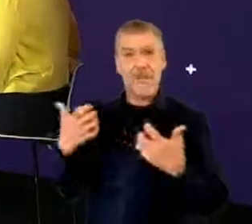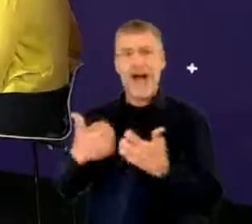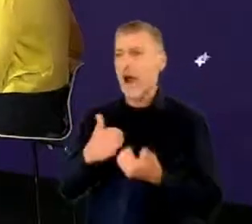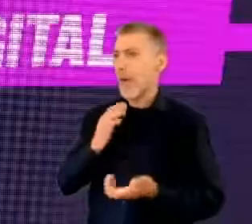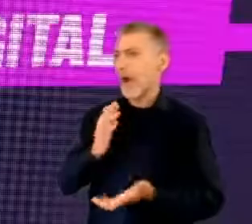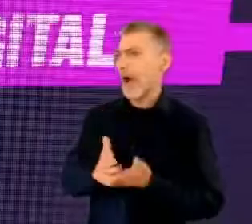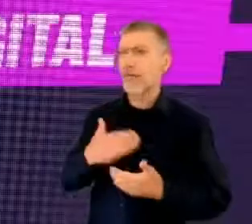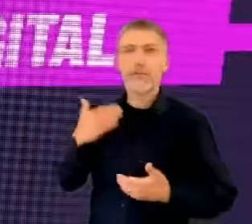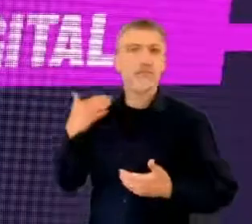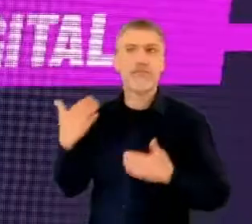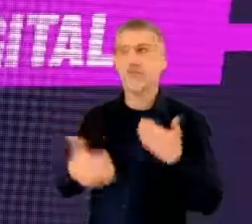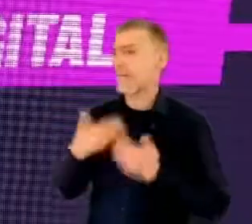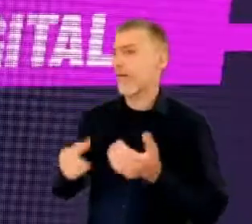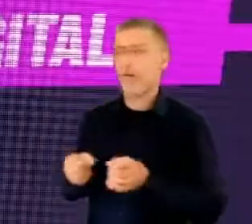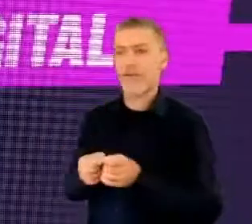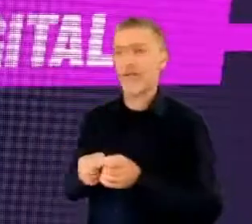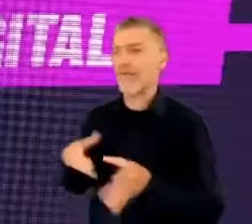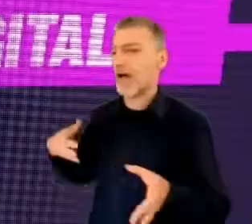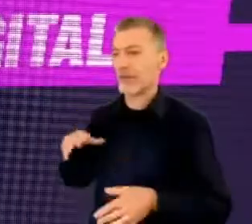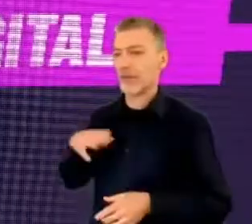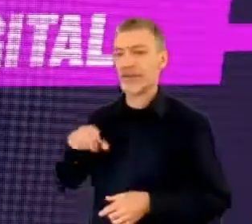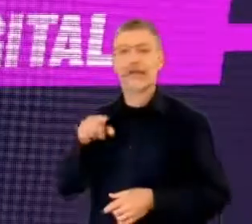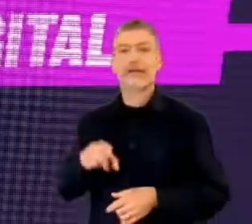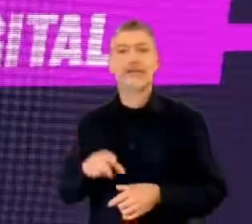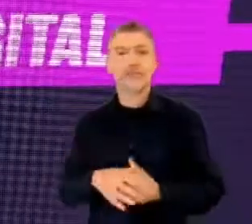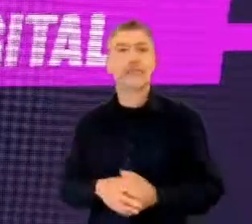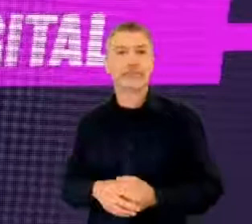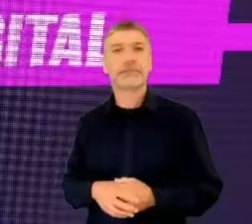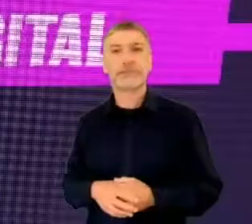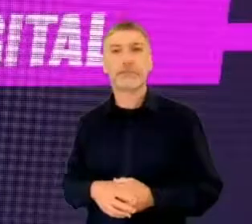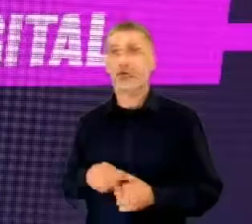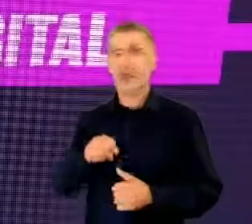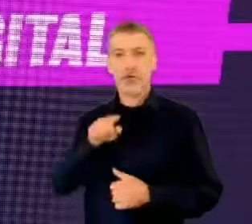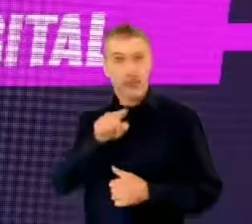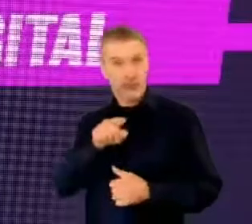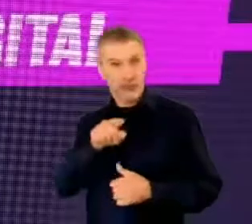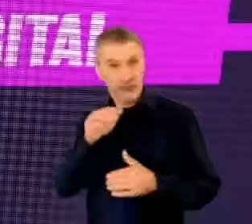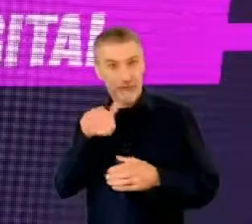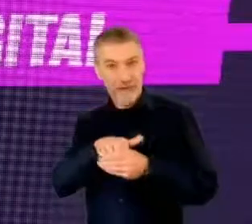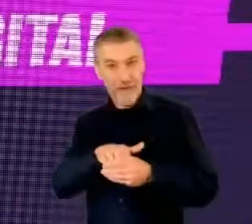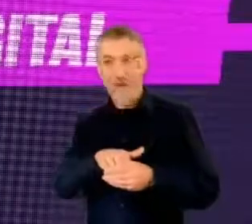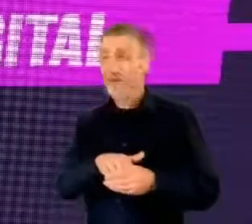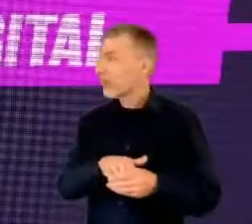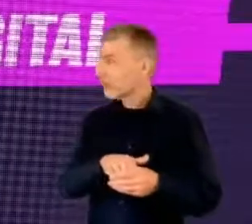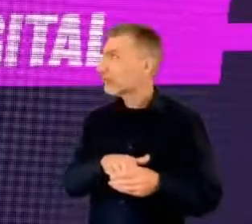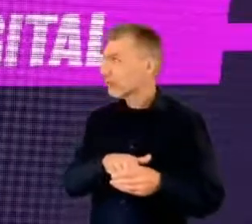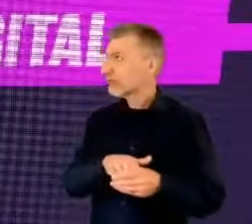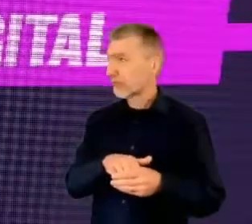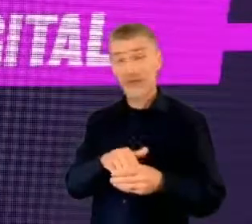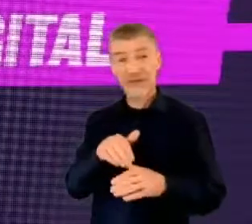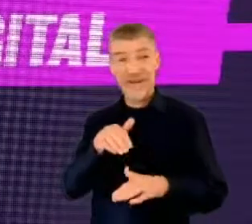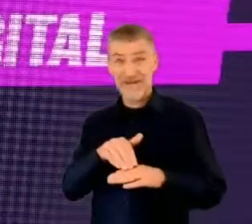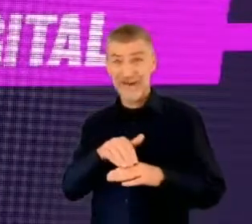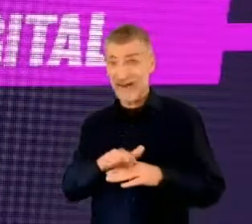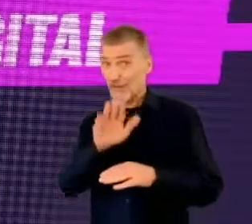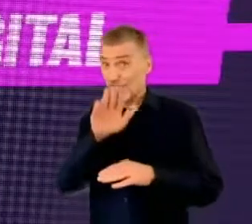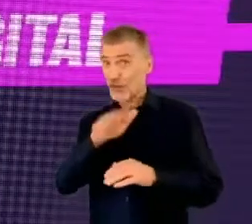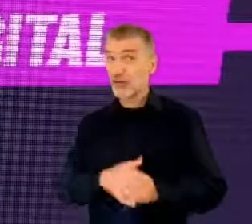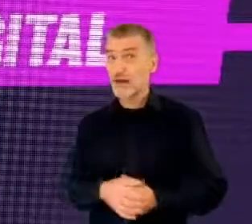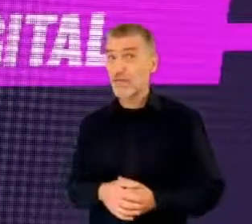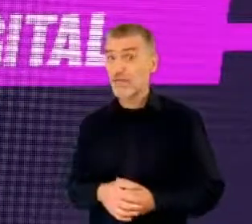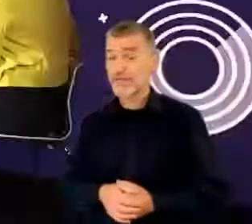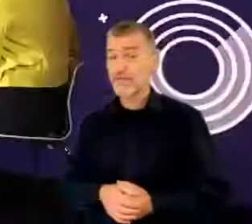a fantastic job, and to be at the forefront of that, something that again will affect your future so much. So let me